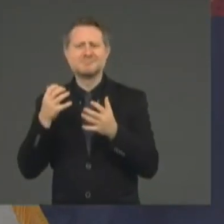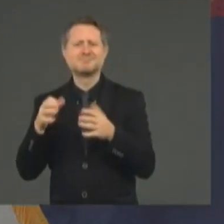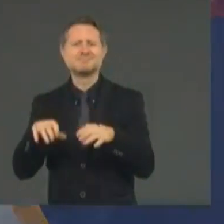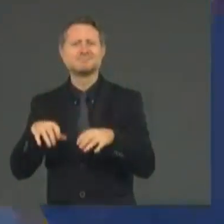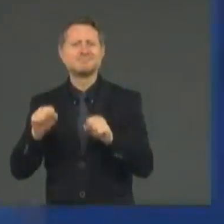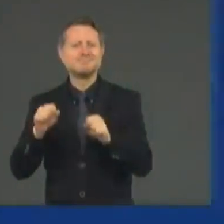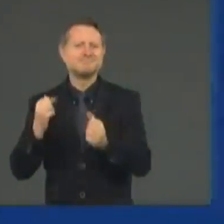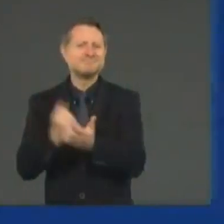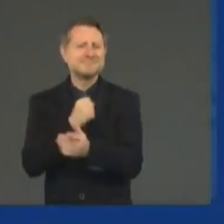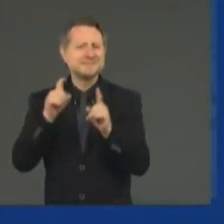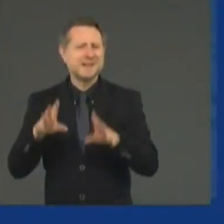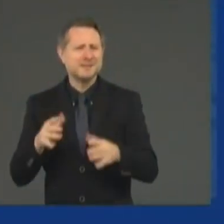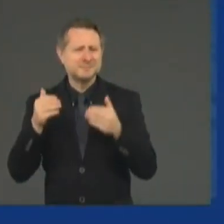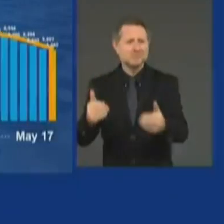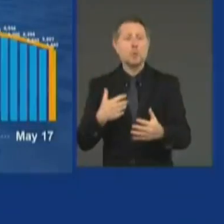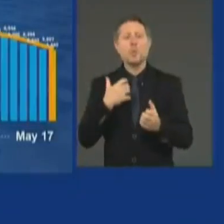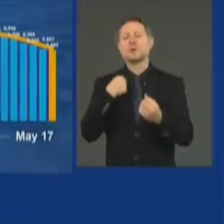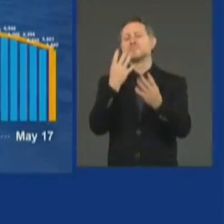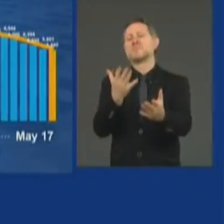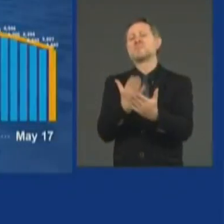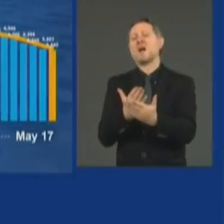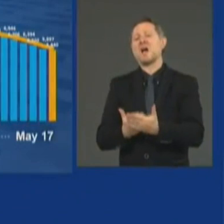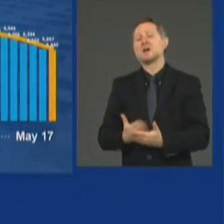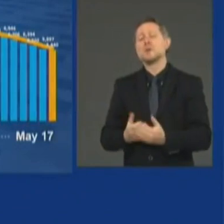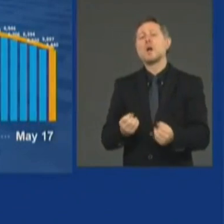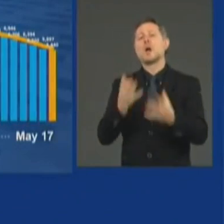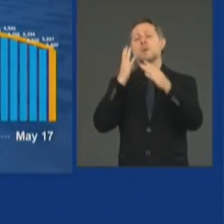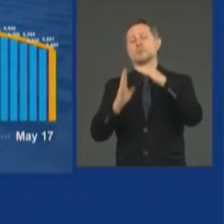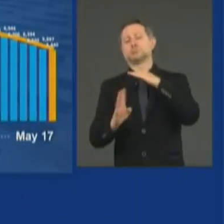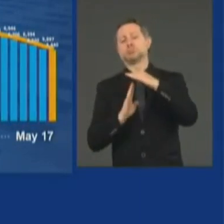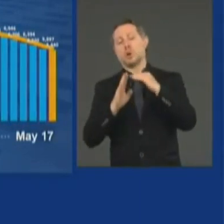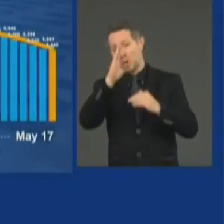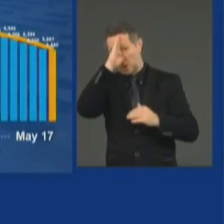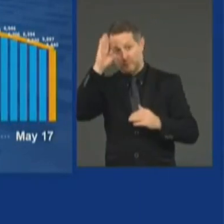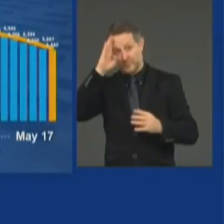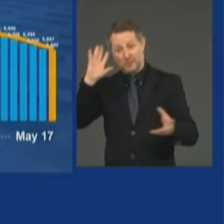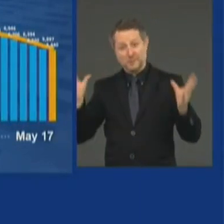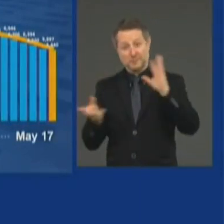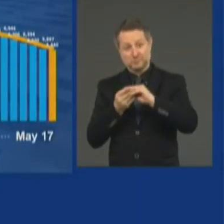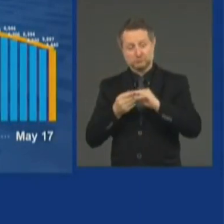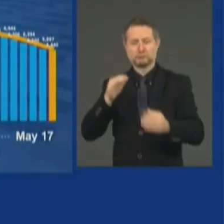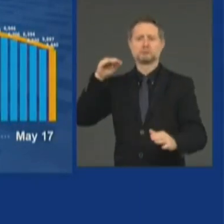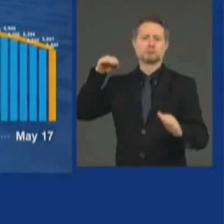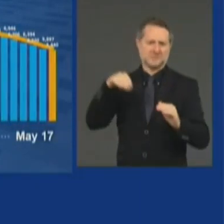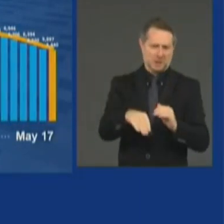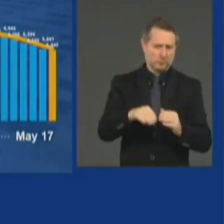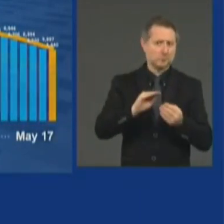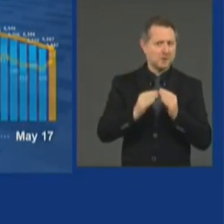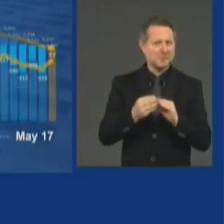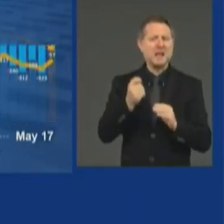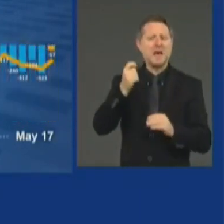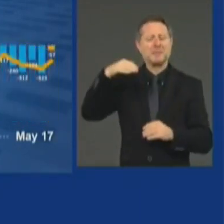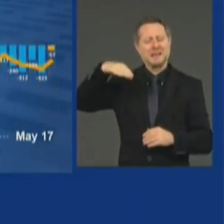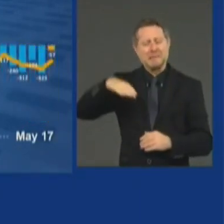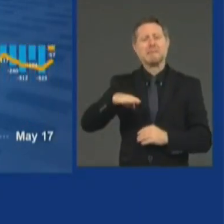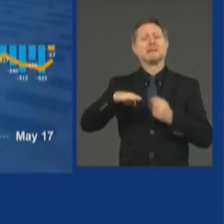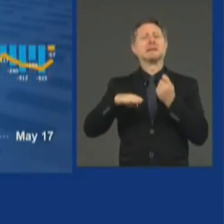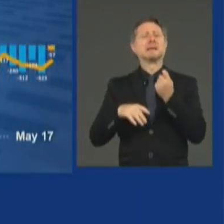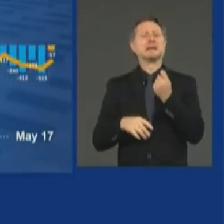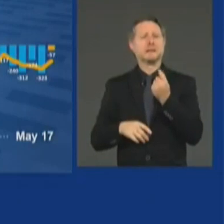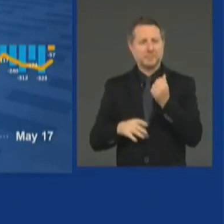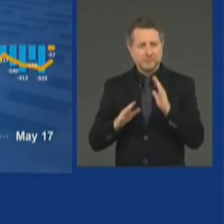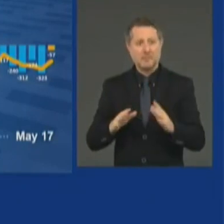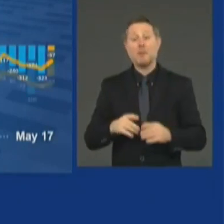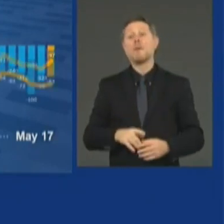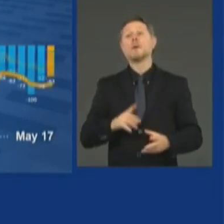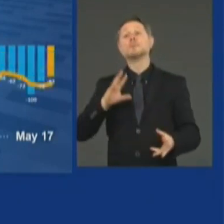of hospitalizations are down, so that's good news. Not down a lot, but down. I'll take it.